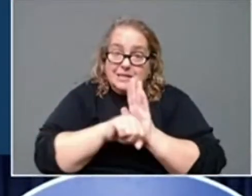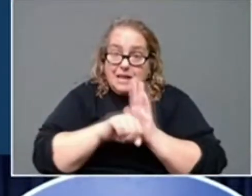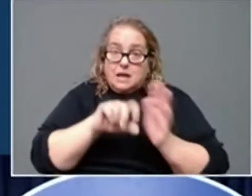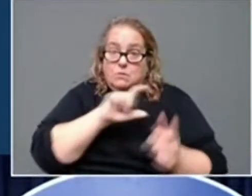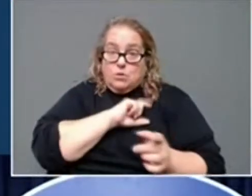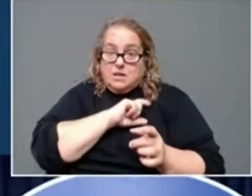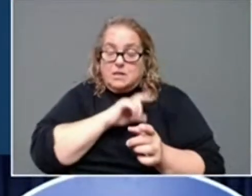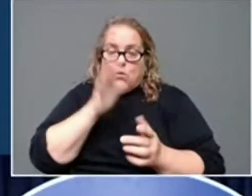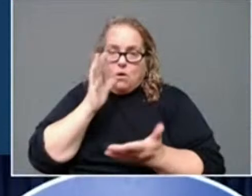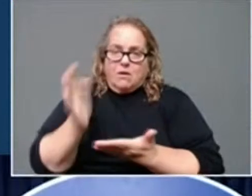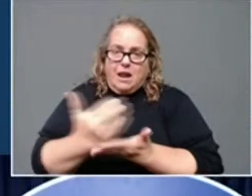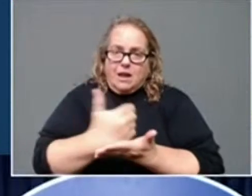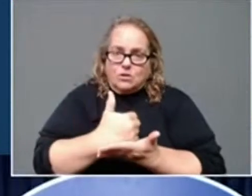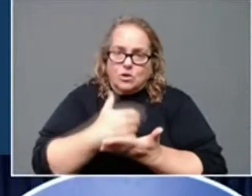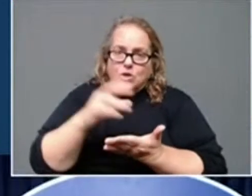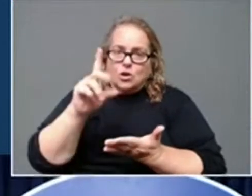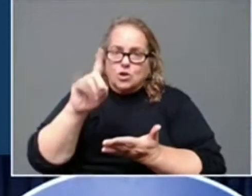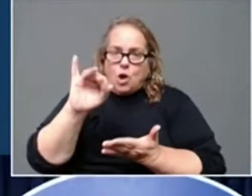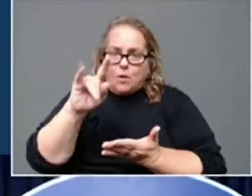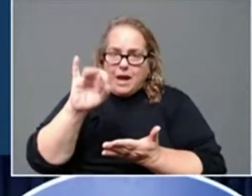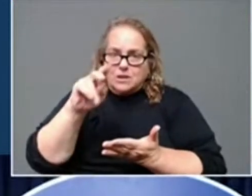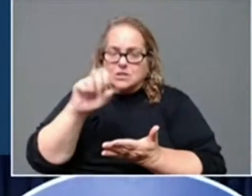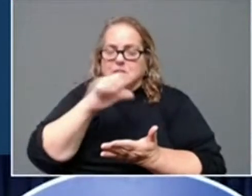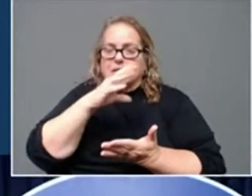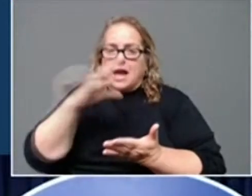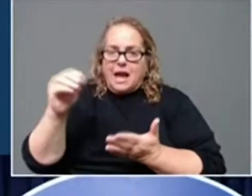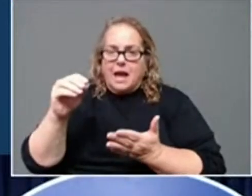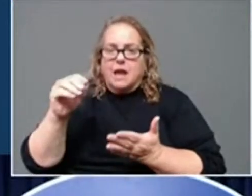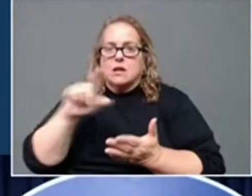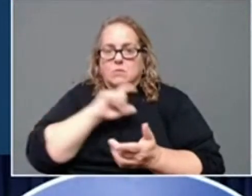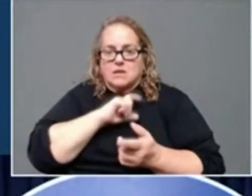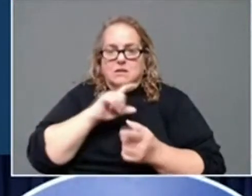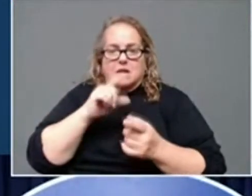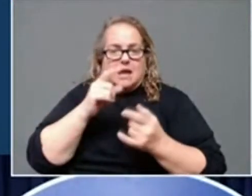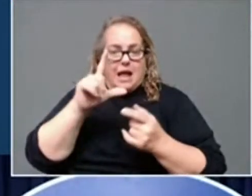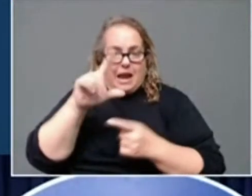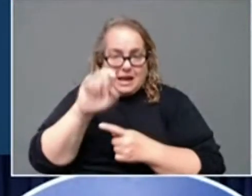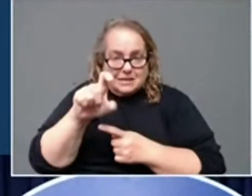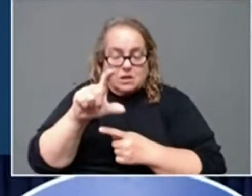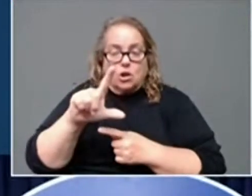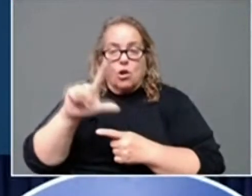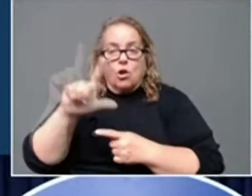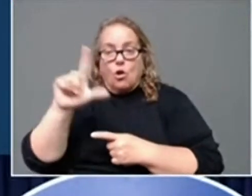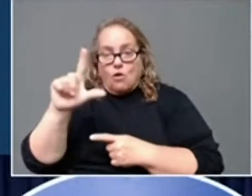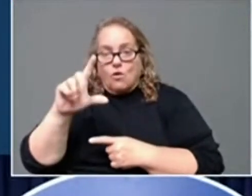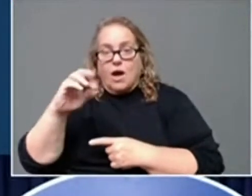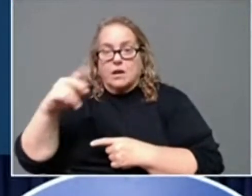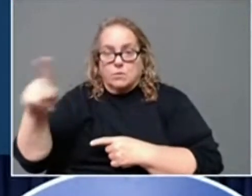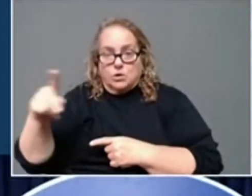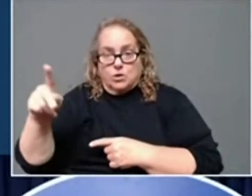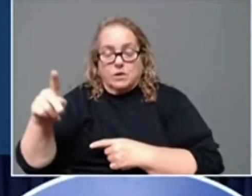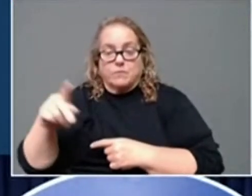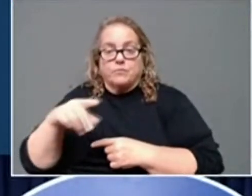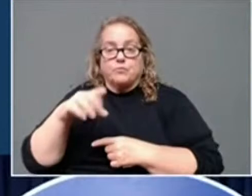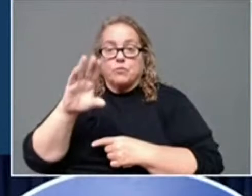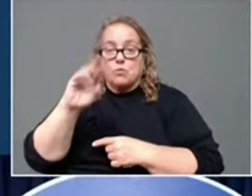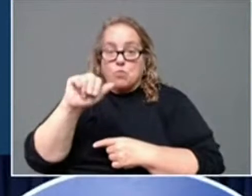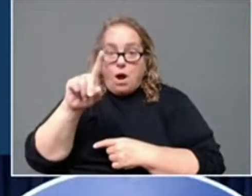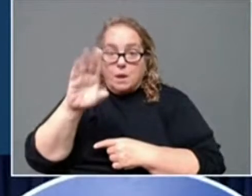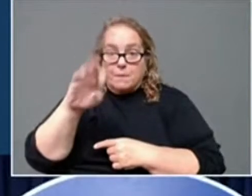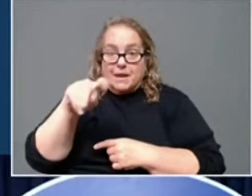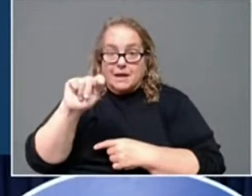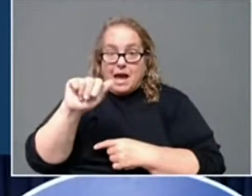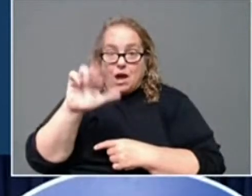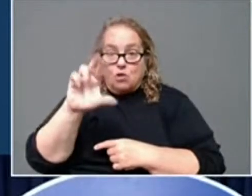as local police stations in Independence, Lexington, Louisville, and Paducah. Broadbent Arena in Louisville will also be